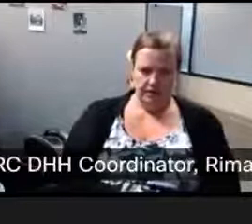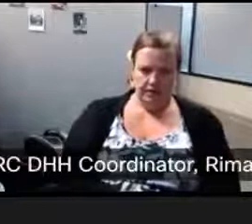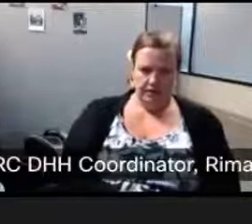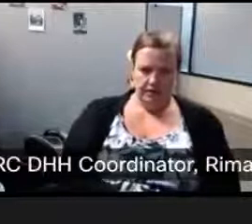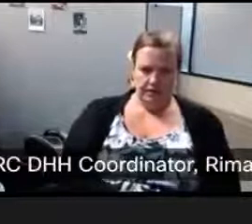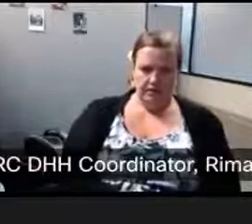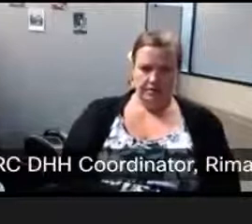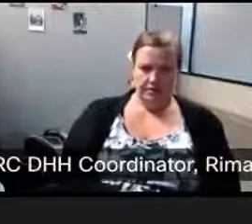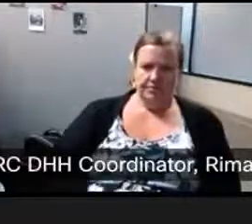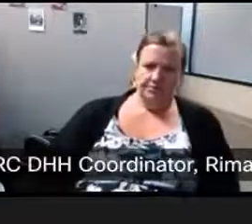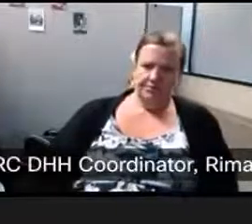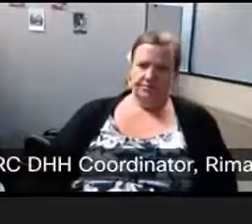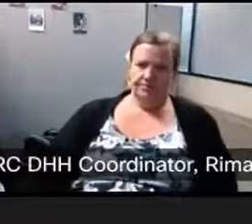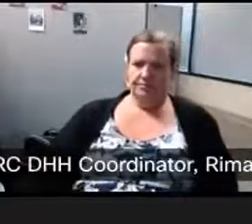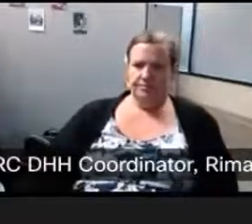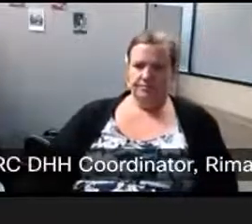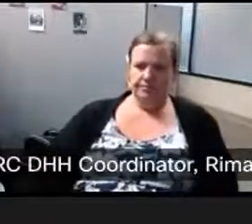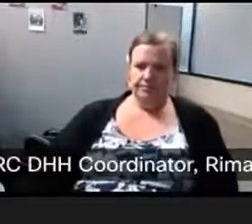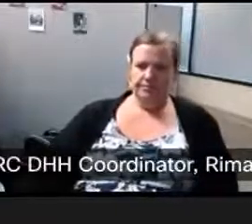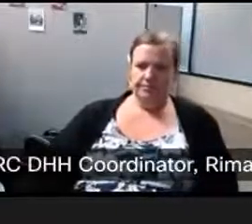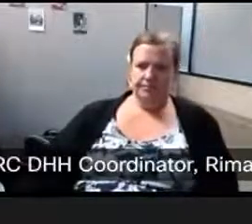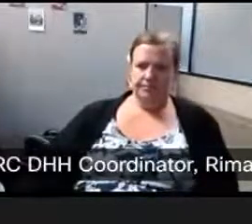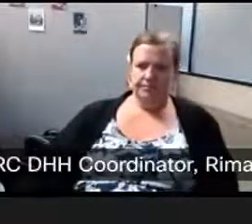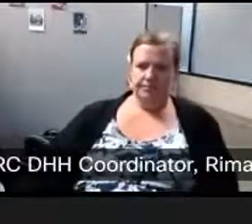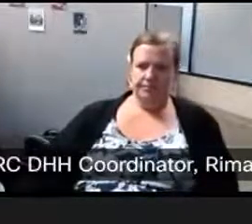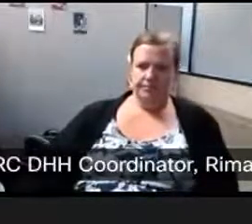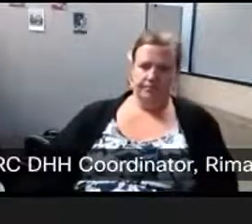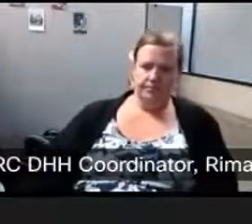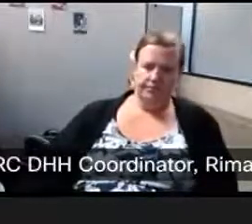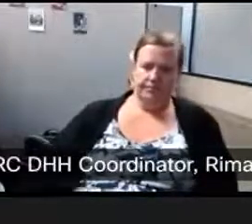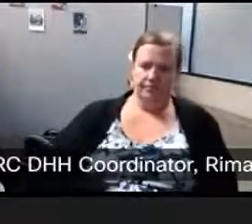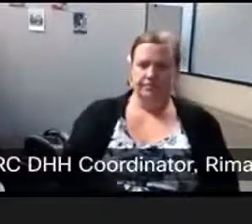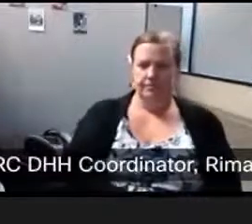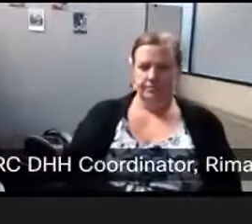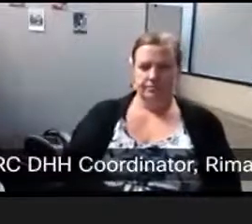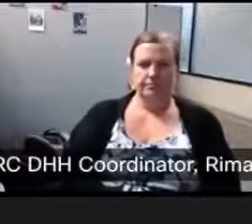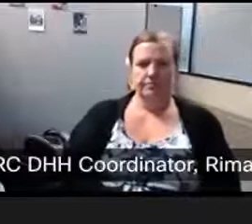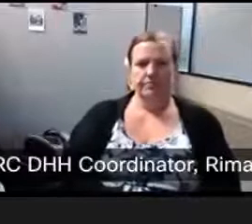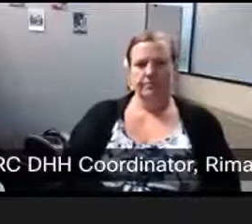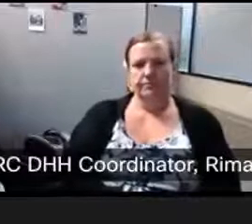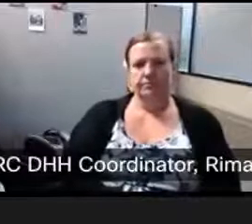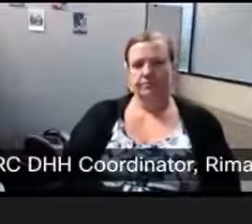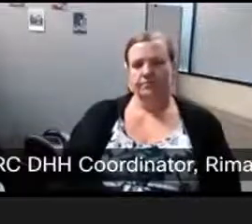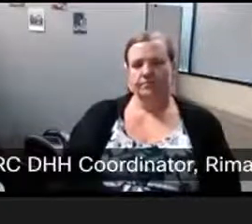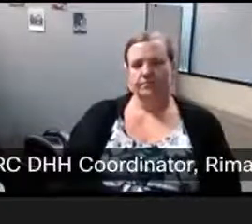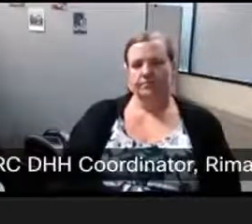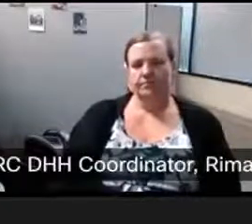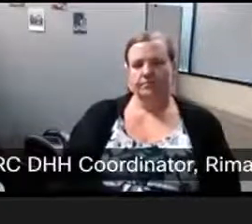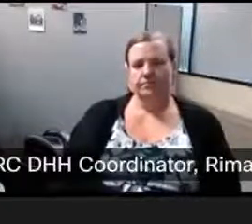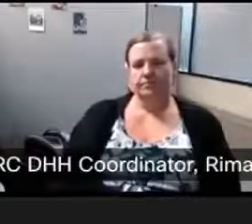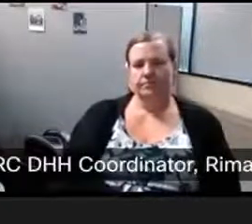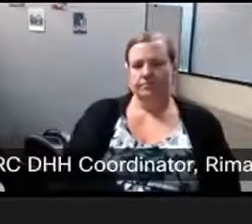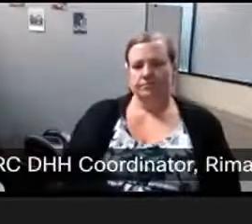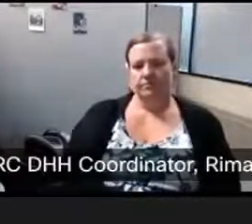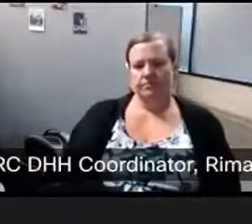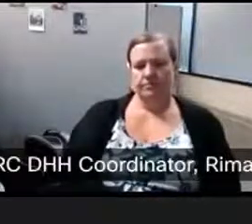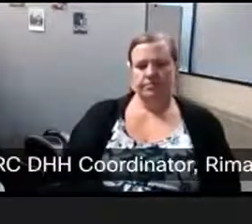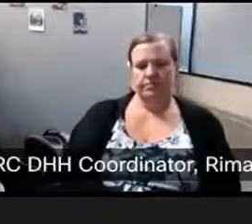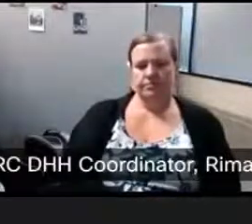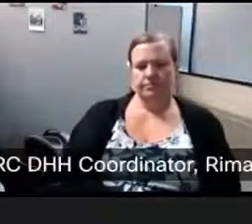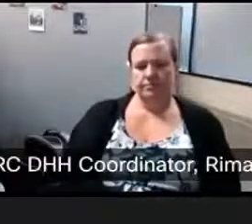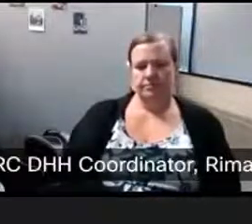I'm very pleased with how things are coming together for this project. I'm looking forward to our staff being able to